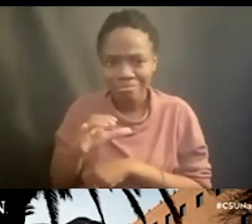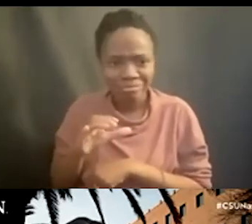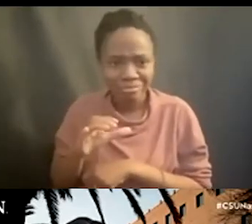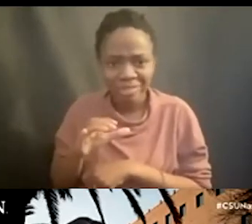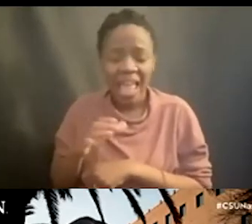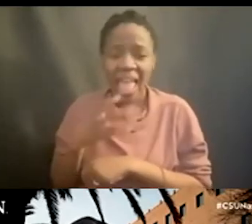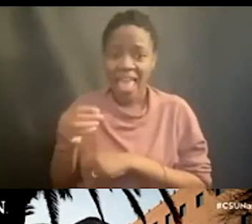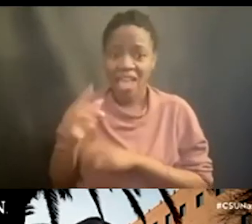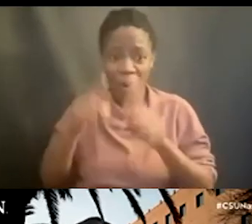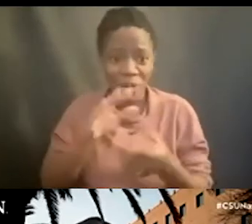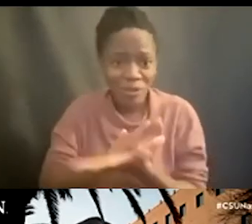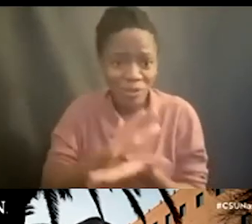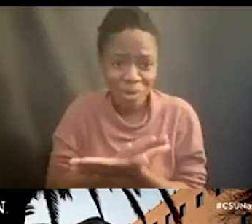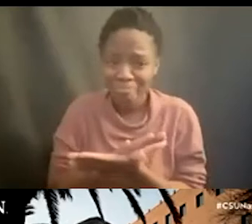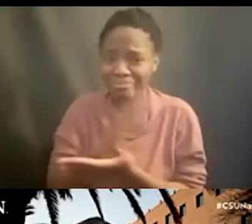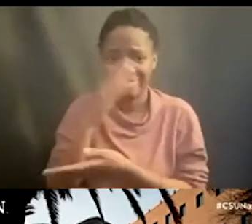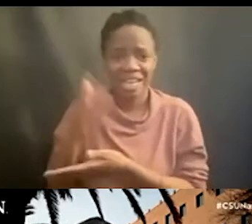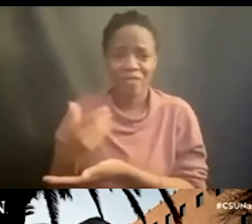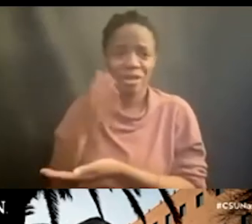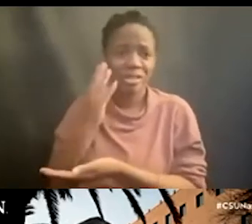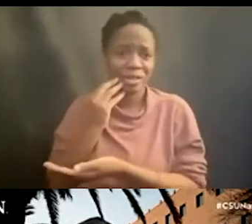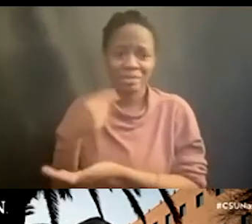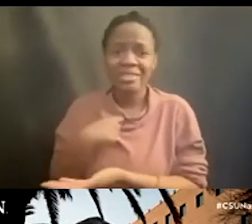can only imagine